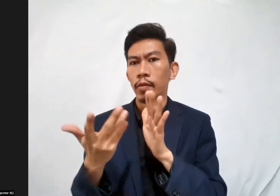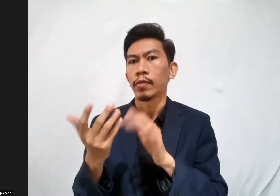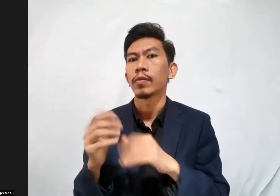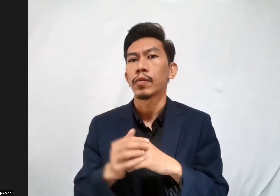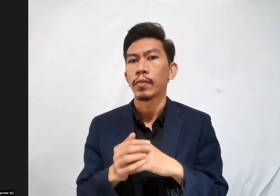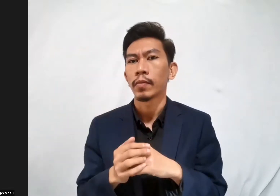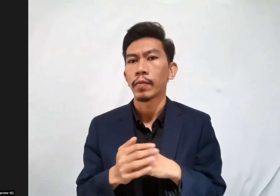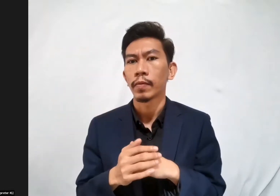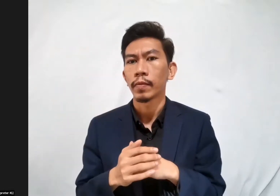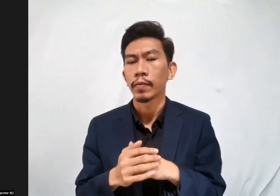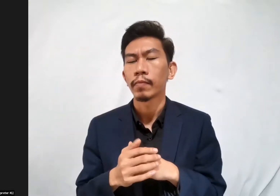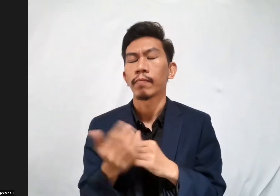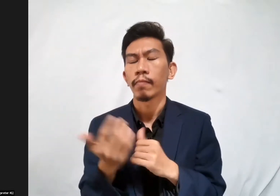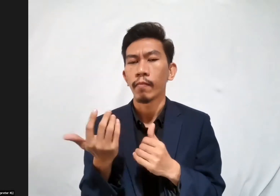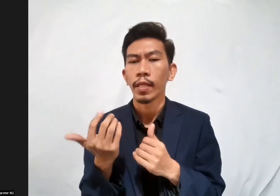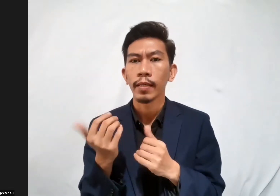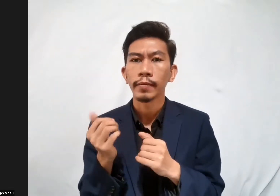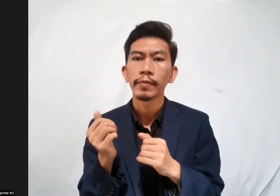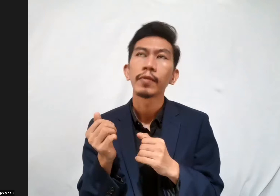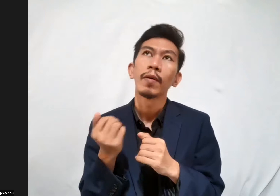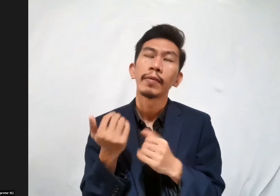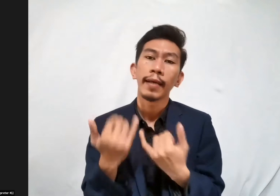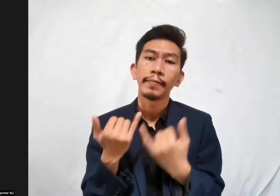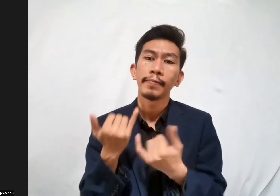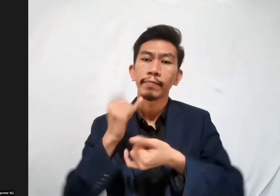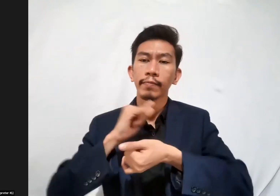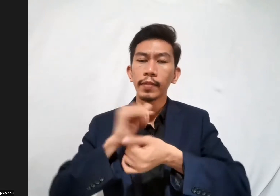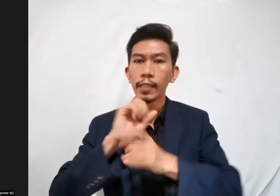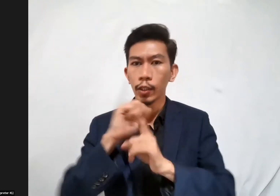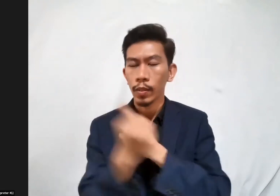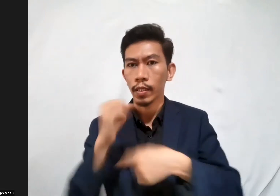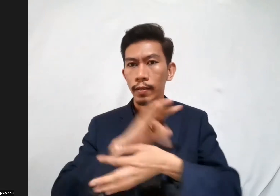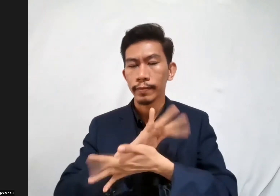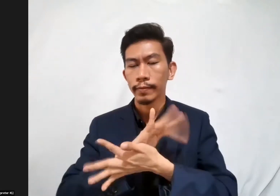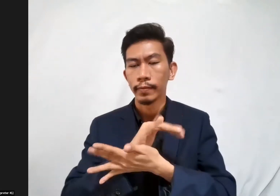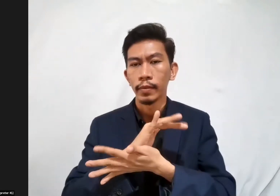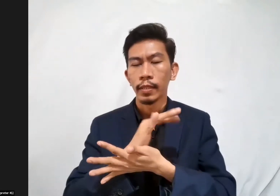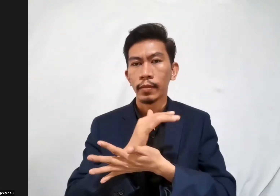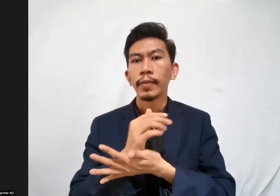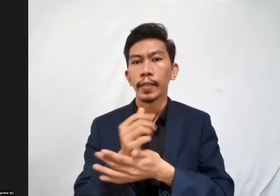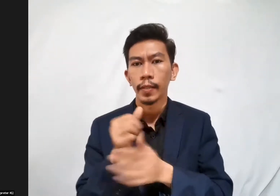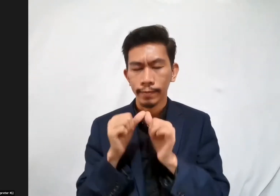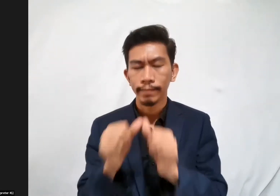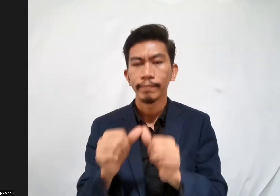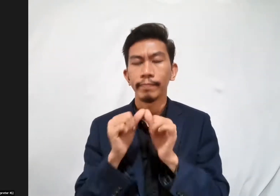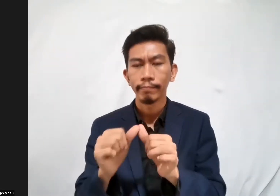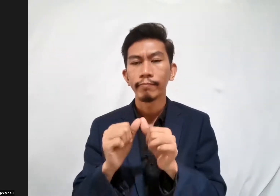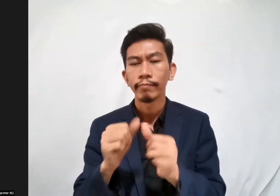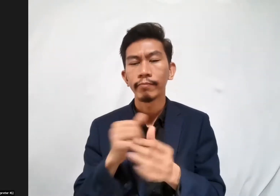to. So during the COVID pandemic, this has been continuing.